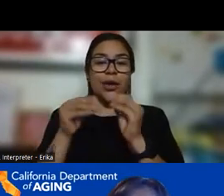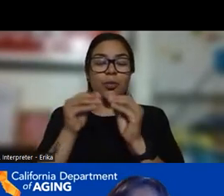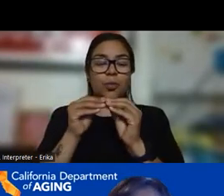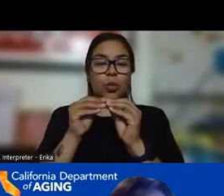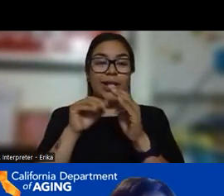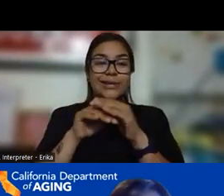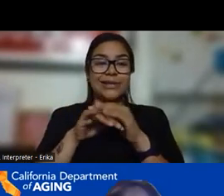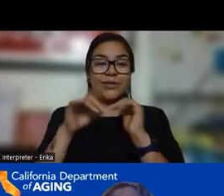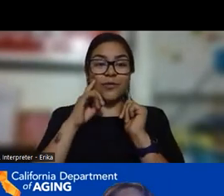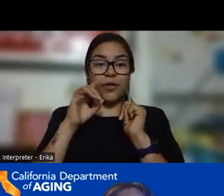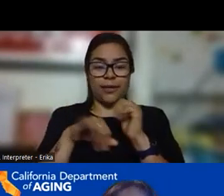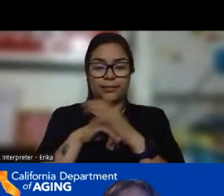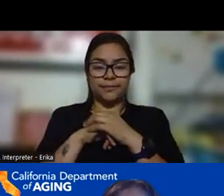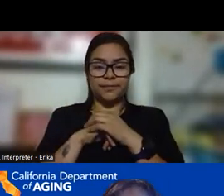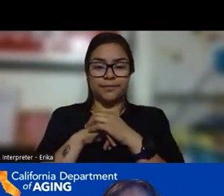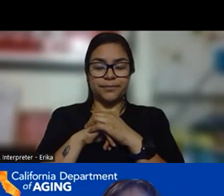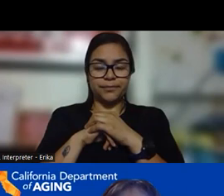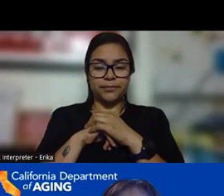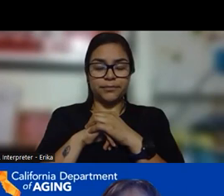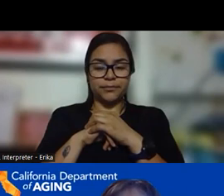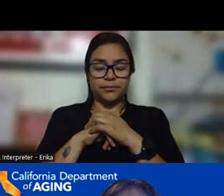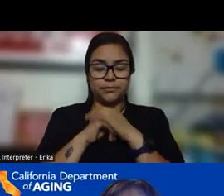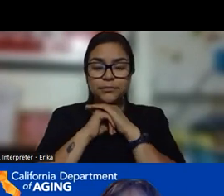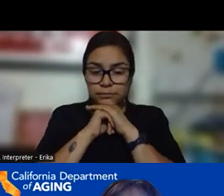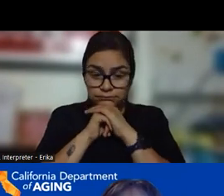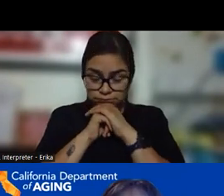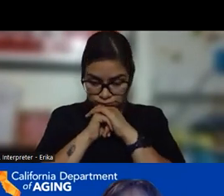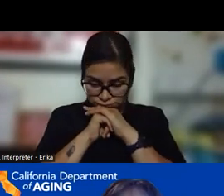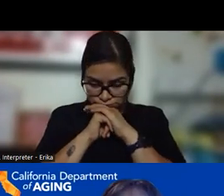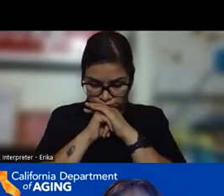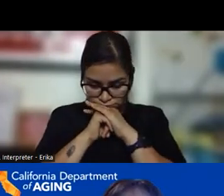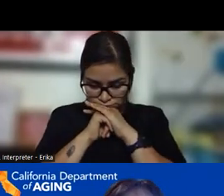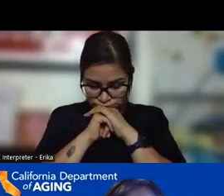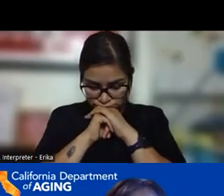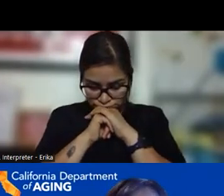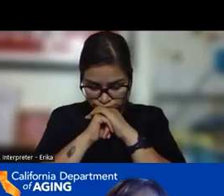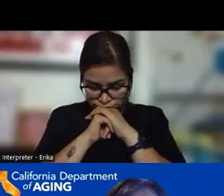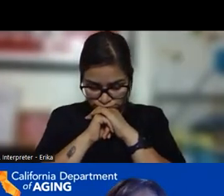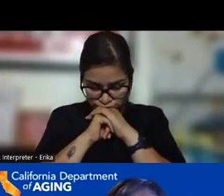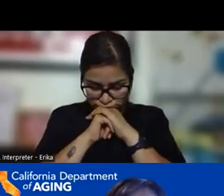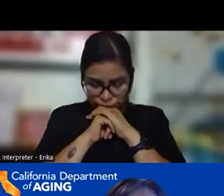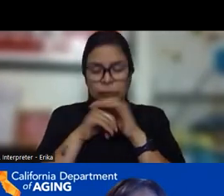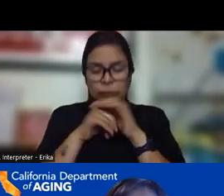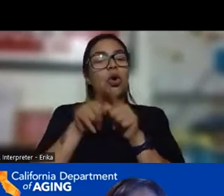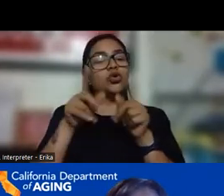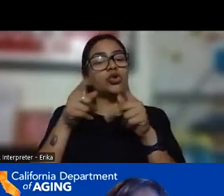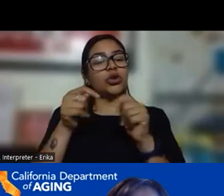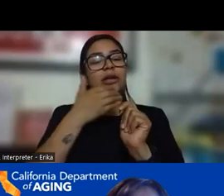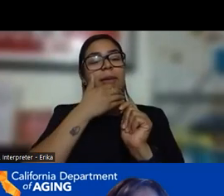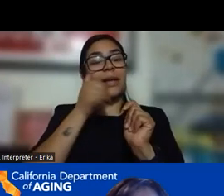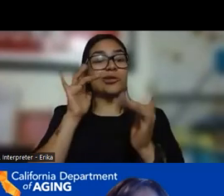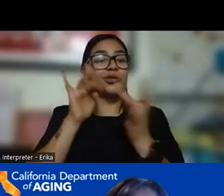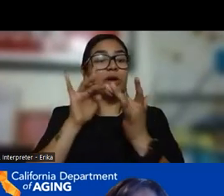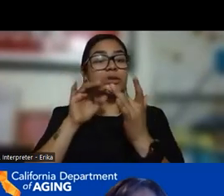organizations into our space, but also reaching out to those that we haven't traditionally reached out to. Next slide,